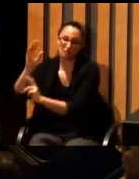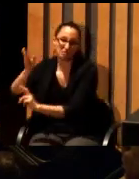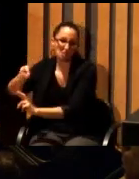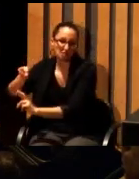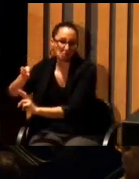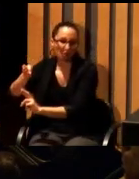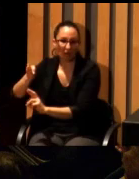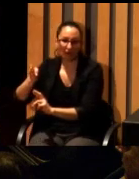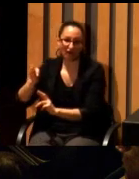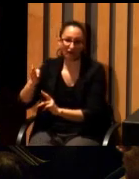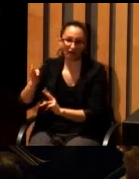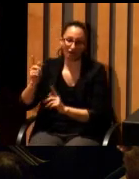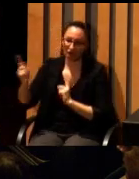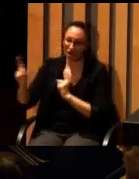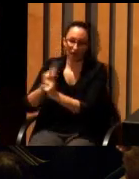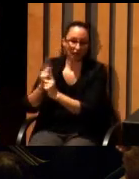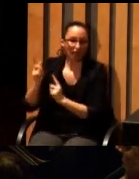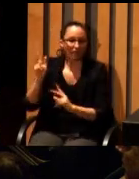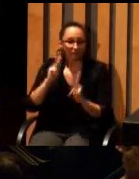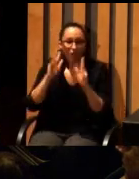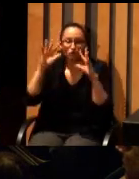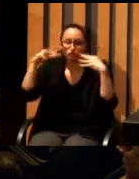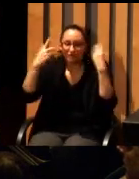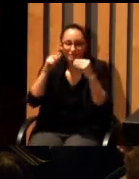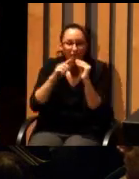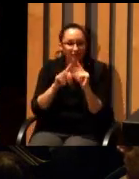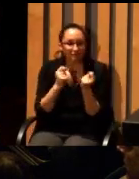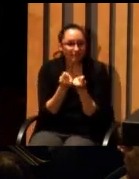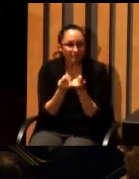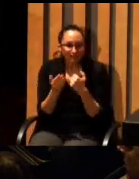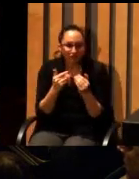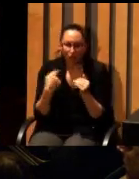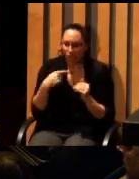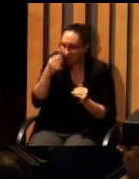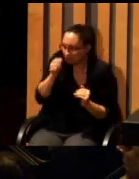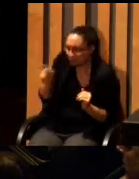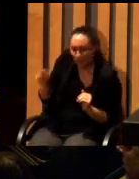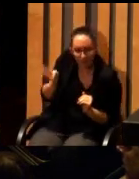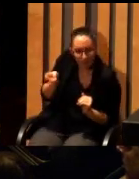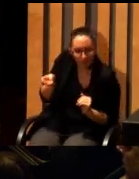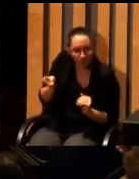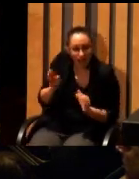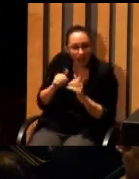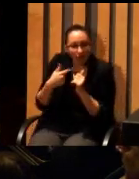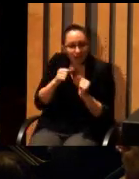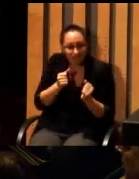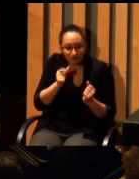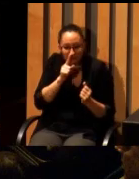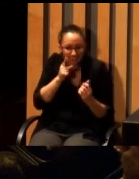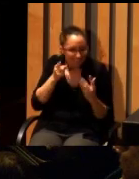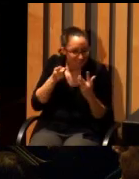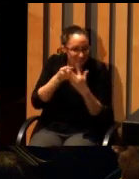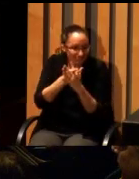et cetera, et cetera. People go crazy over their football team. It's a sports thing. How do we reach through to them?